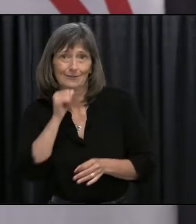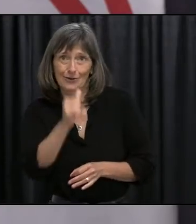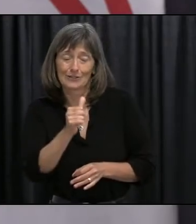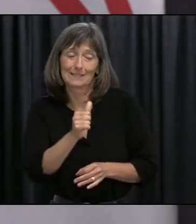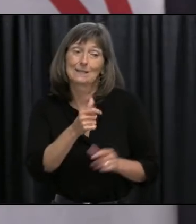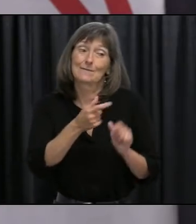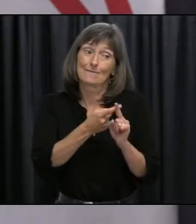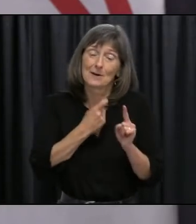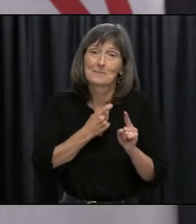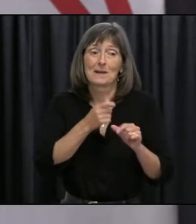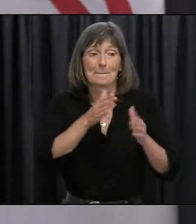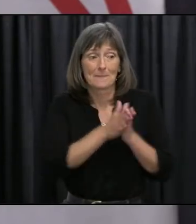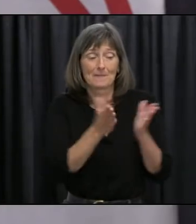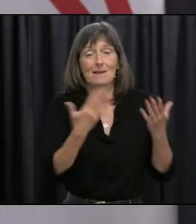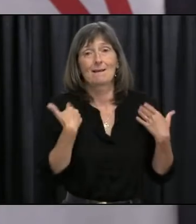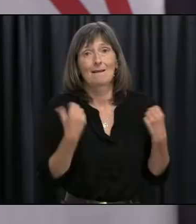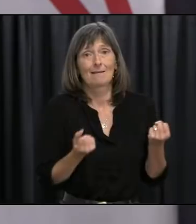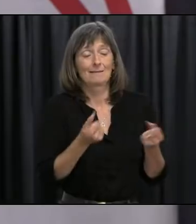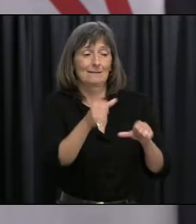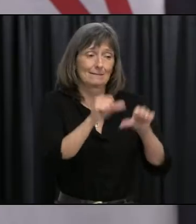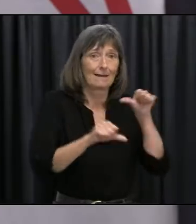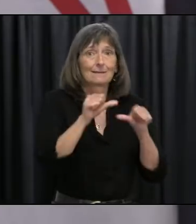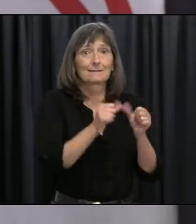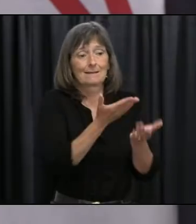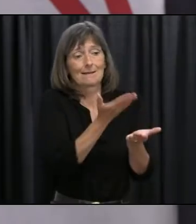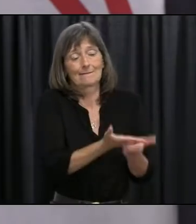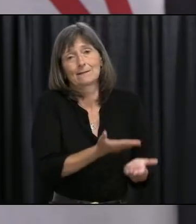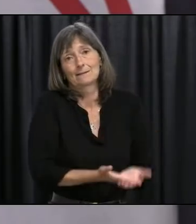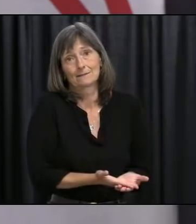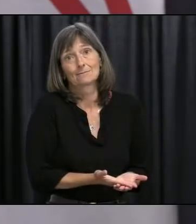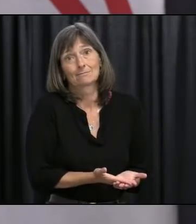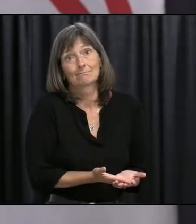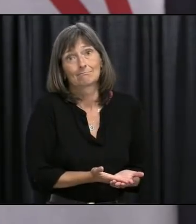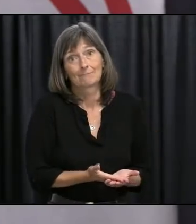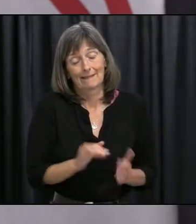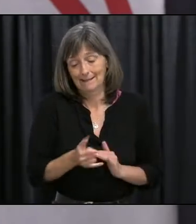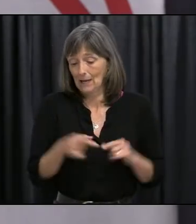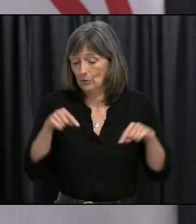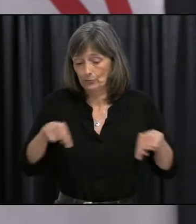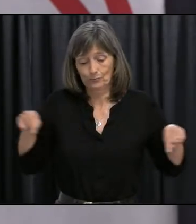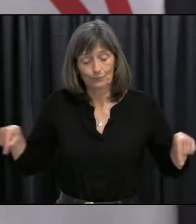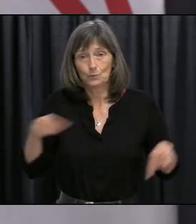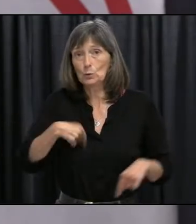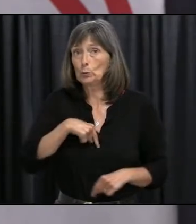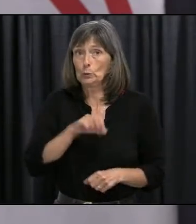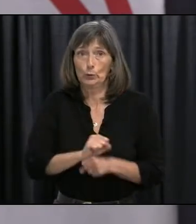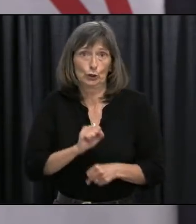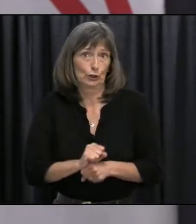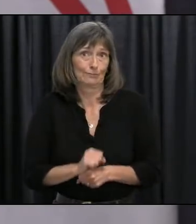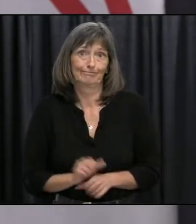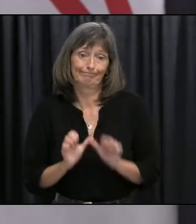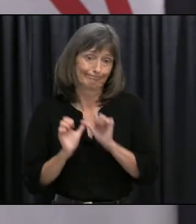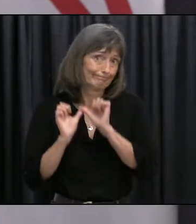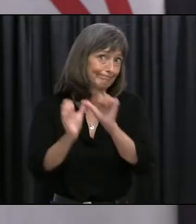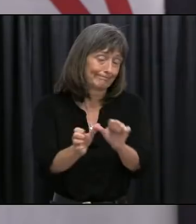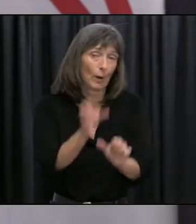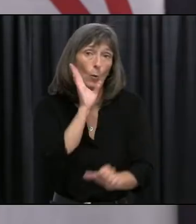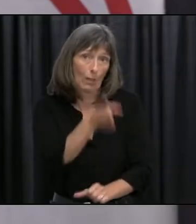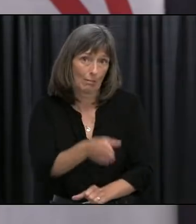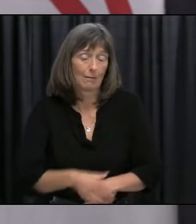evidence and the advice of public health officials. So that's the way things work at this table, and that's the way they will continue to work at this table.